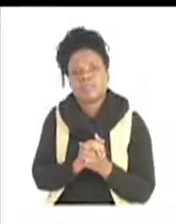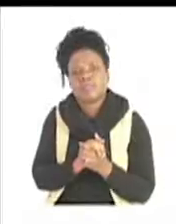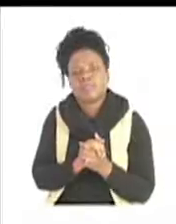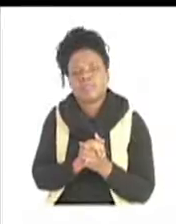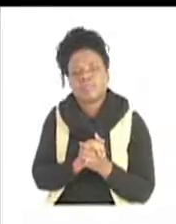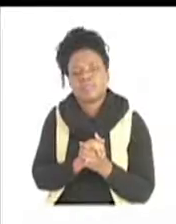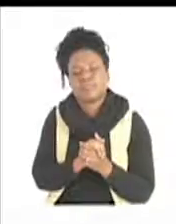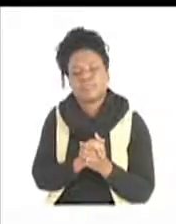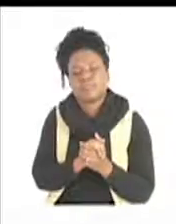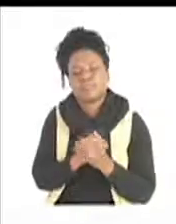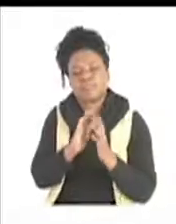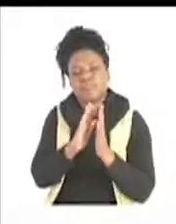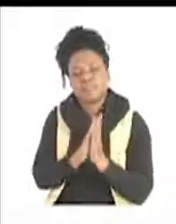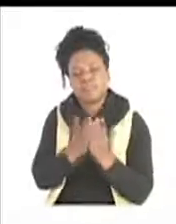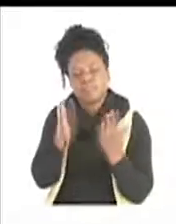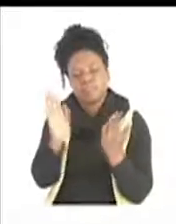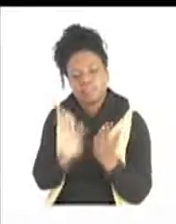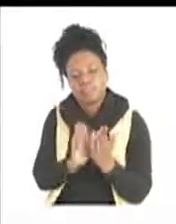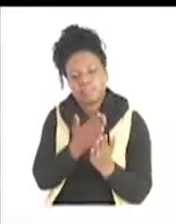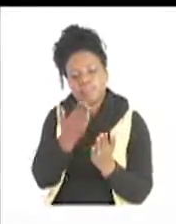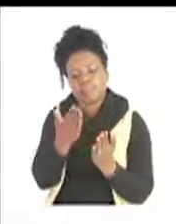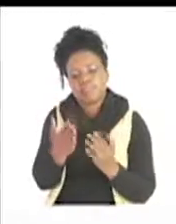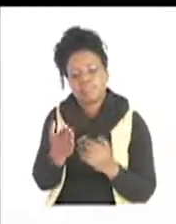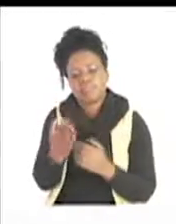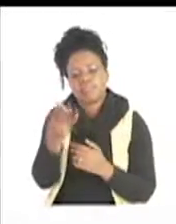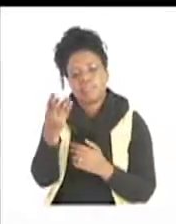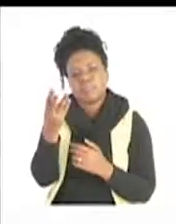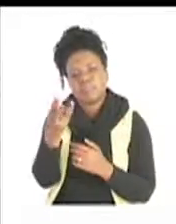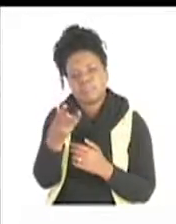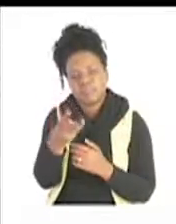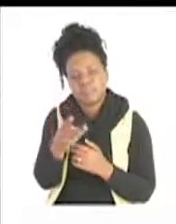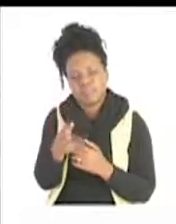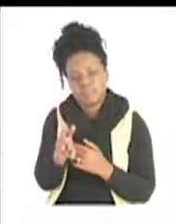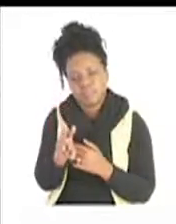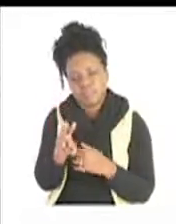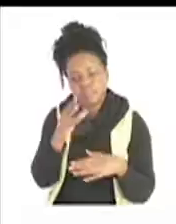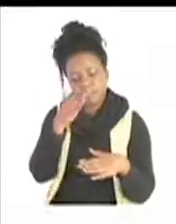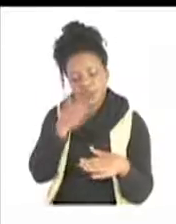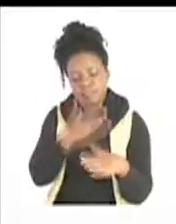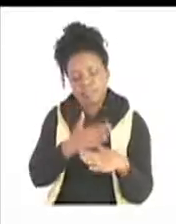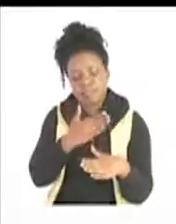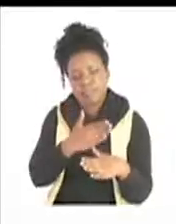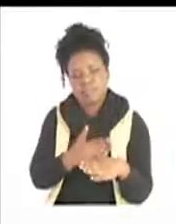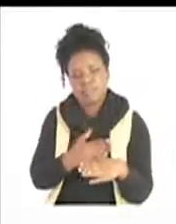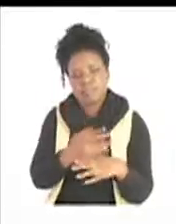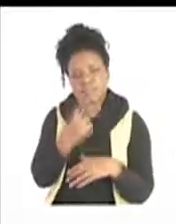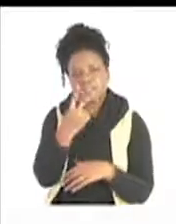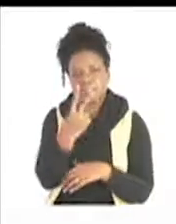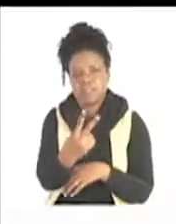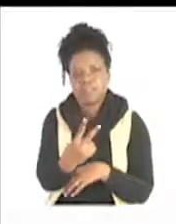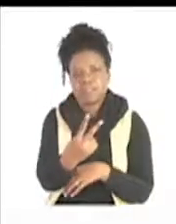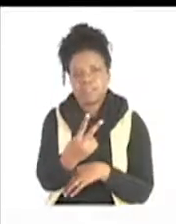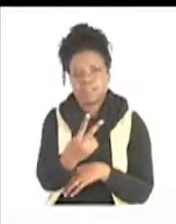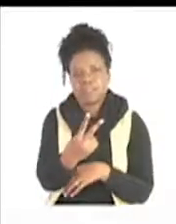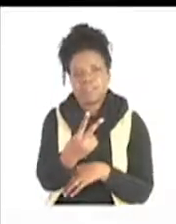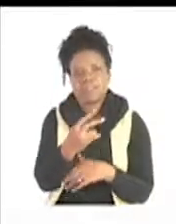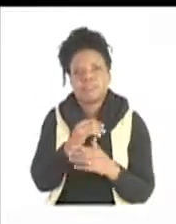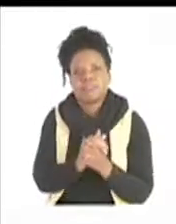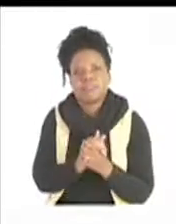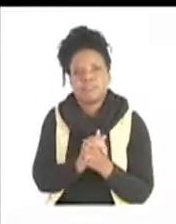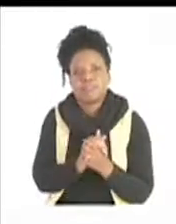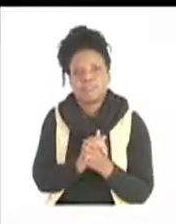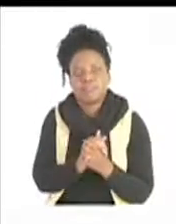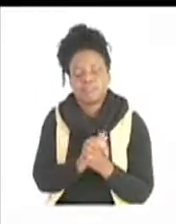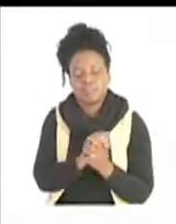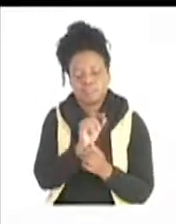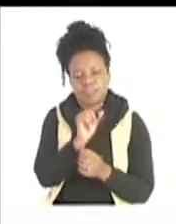On page 6, there is exercise 2. Exercise 2,